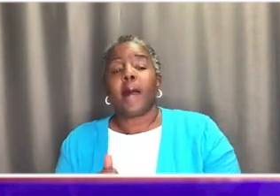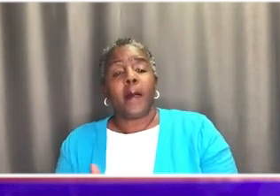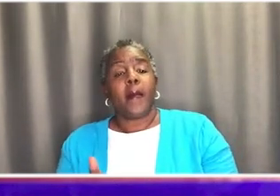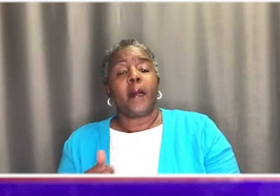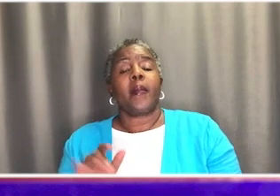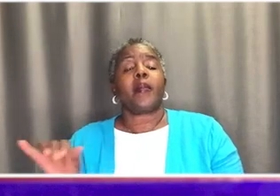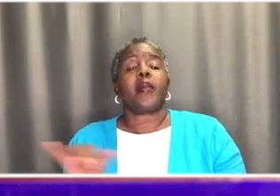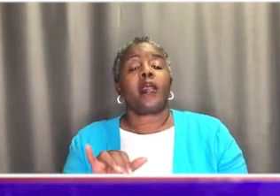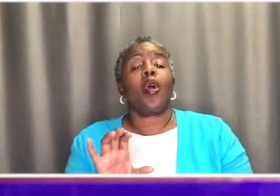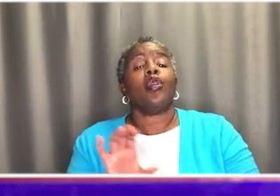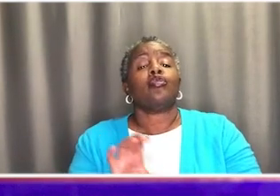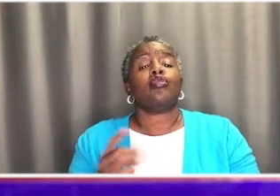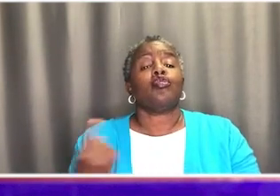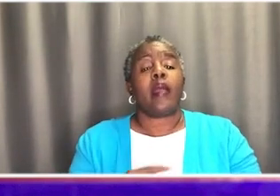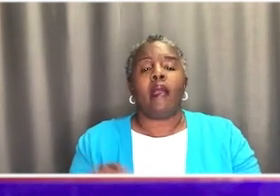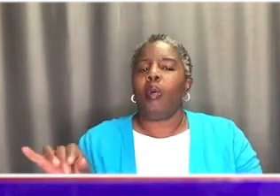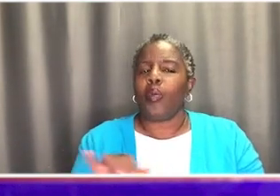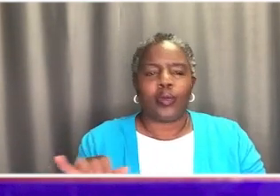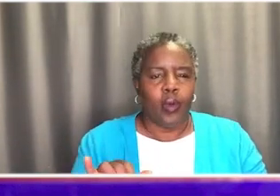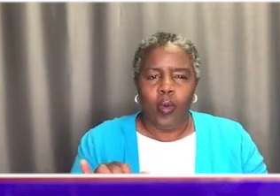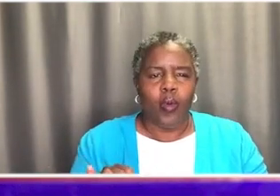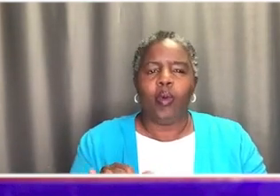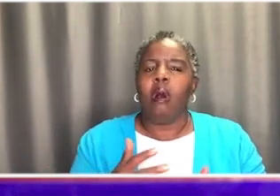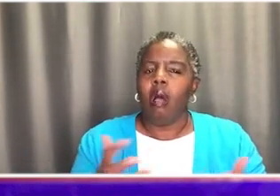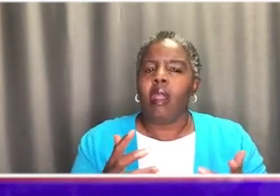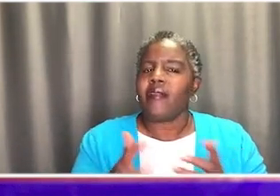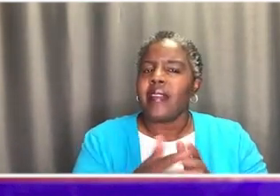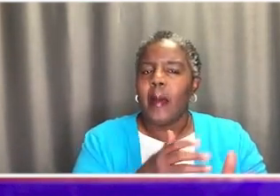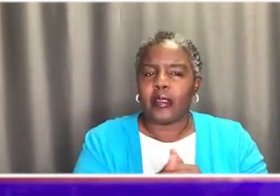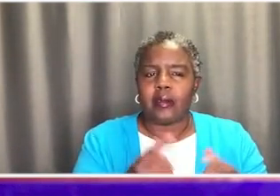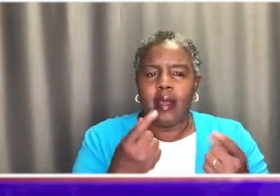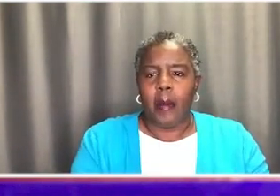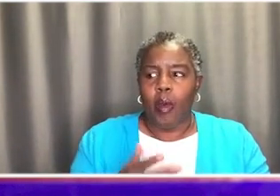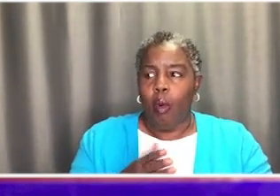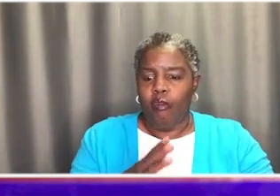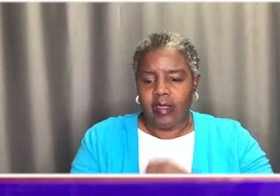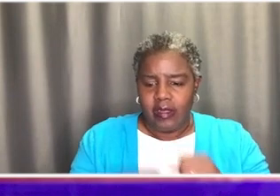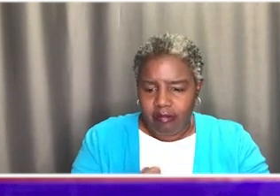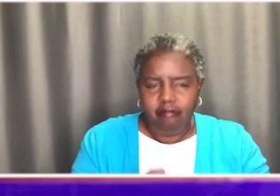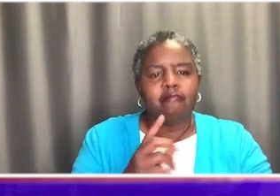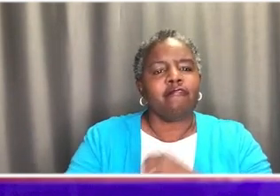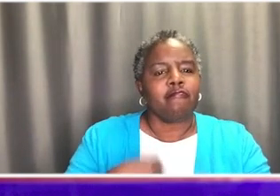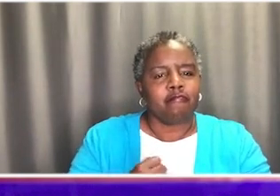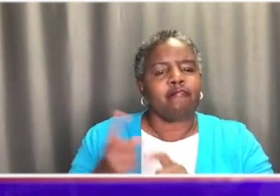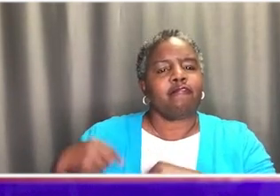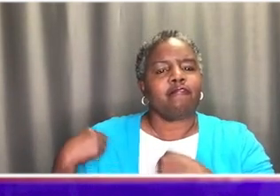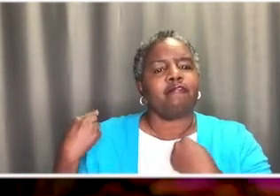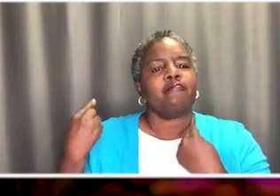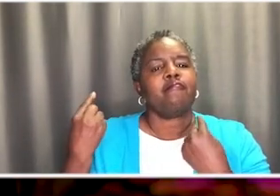today has also suffered damages over the decades and the